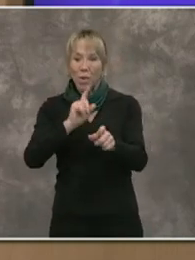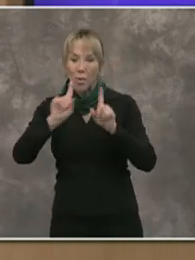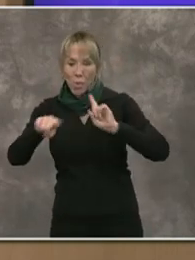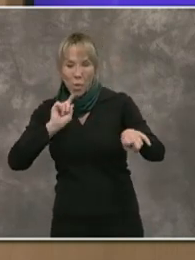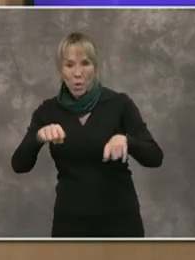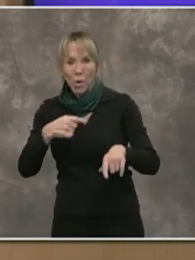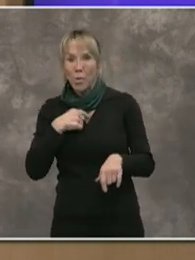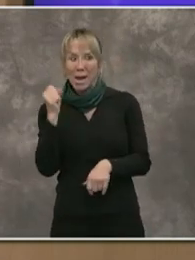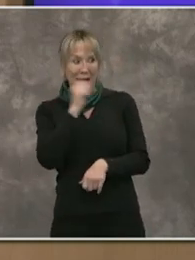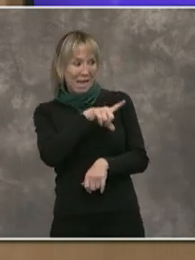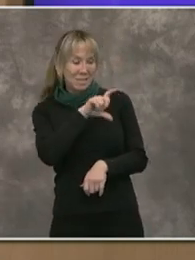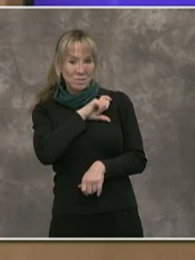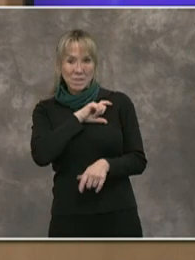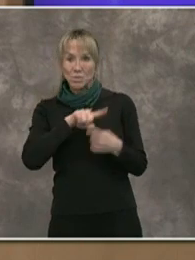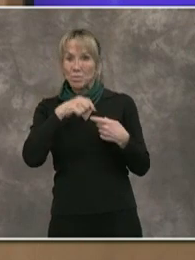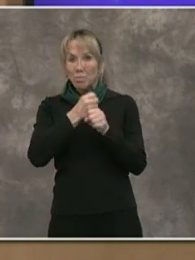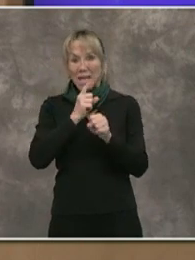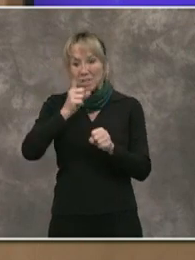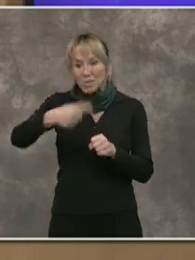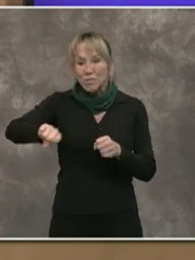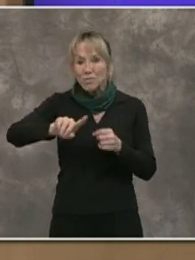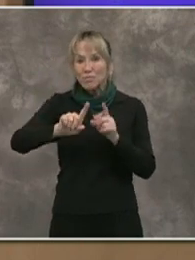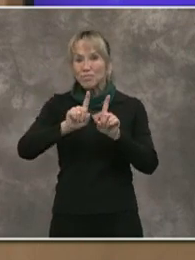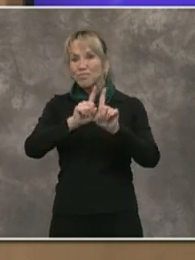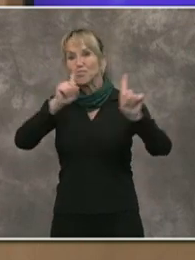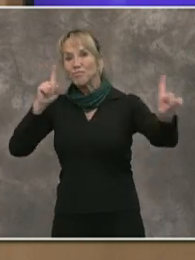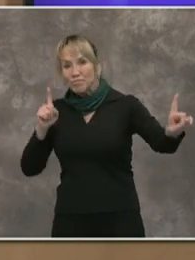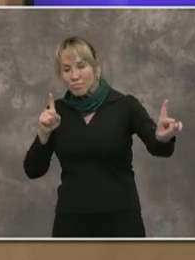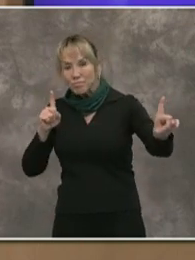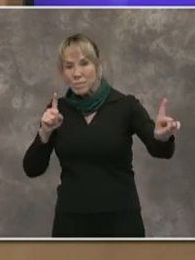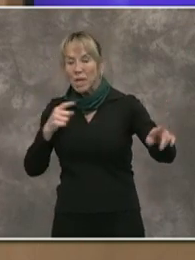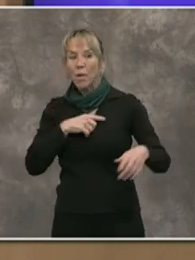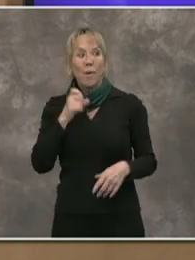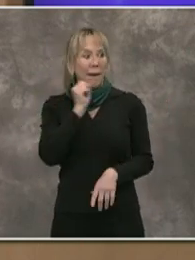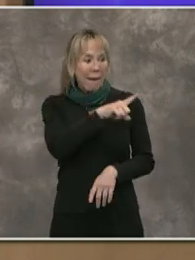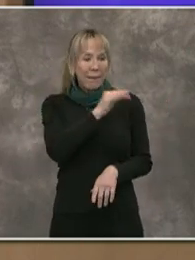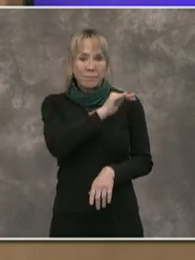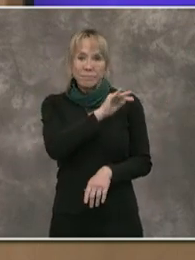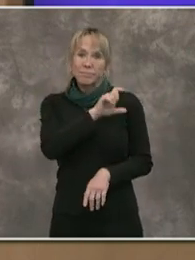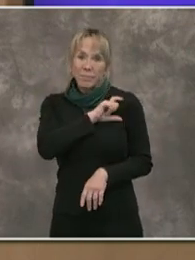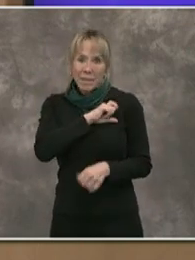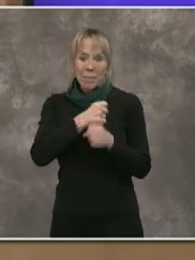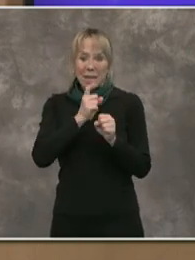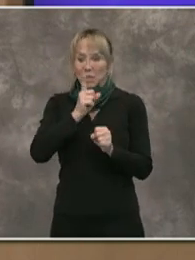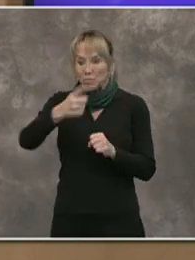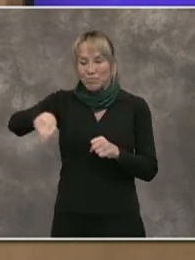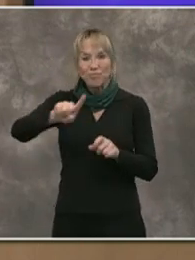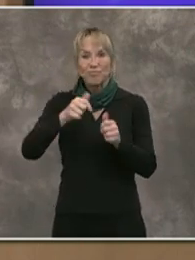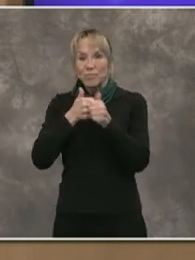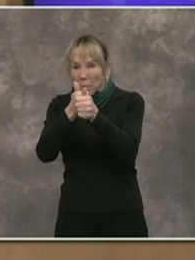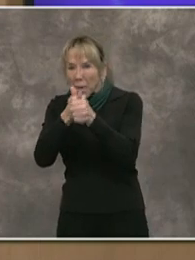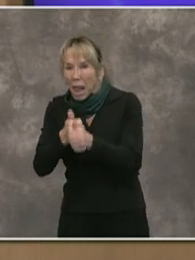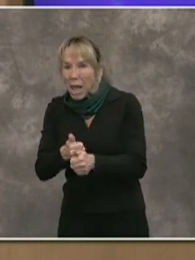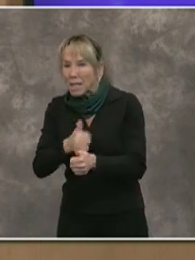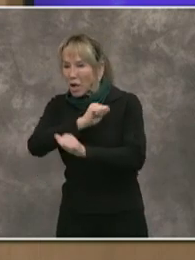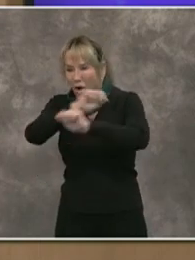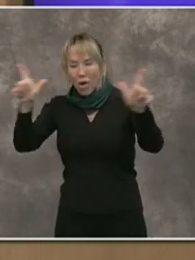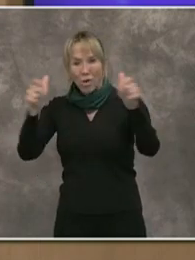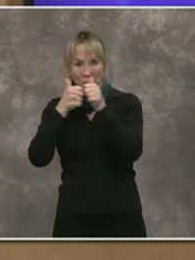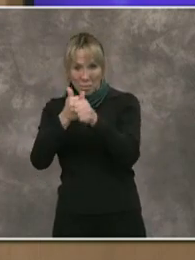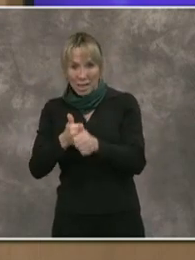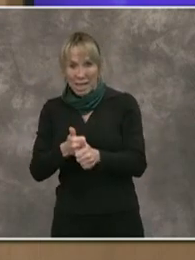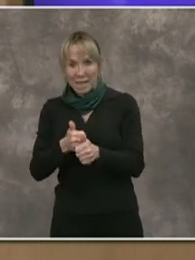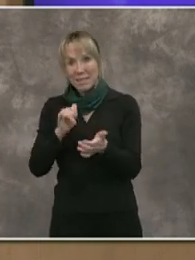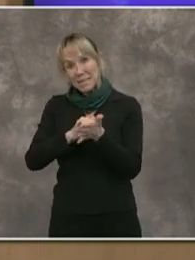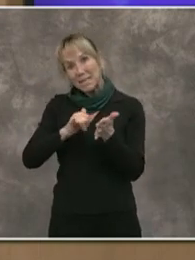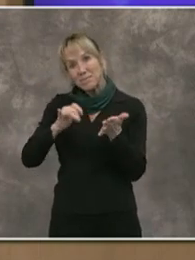to ensure physical distancing. We're asking them to ensure compliance with all of the orders to ensure they're doing